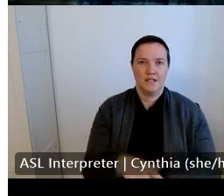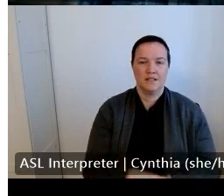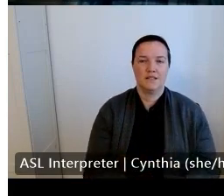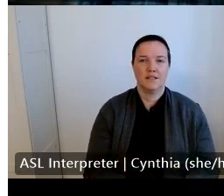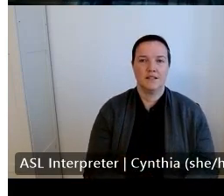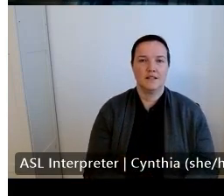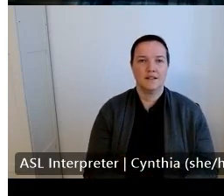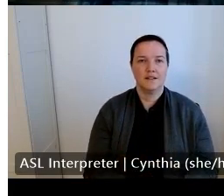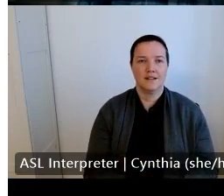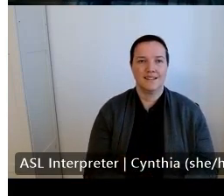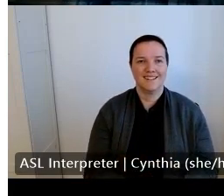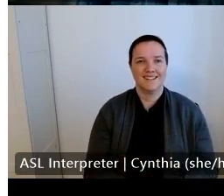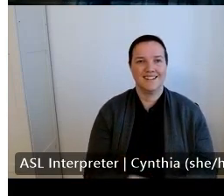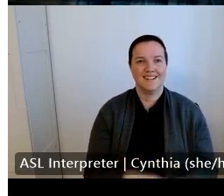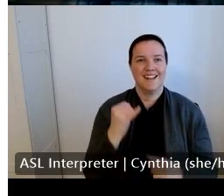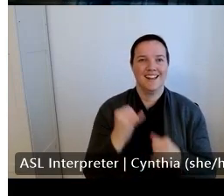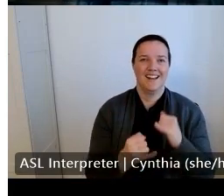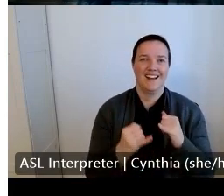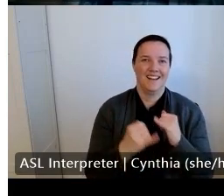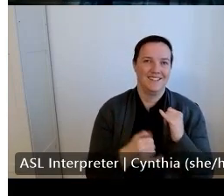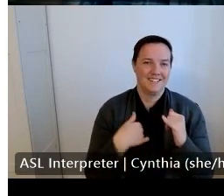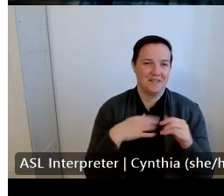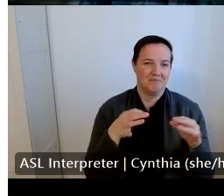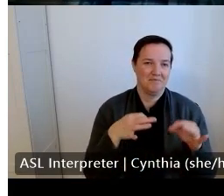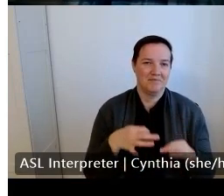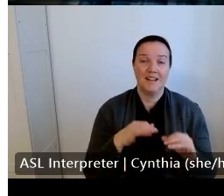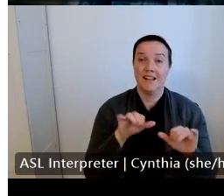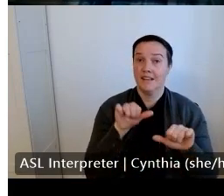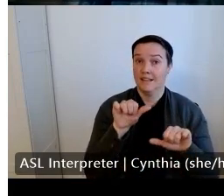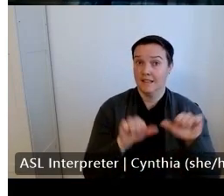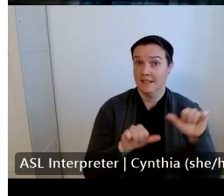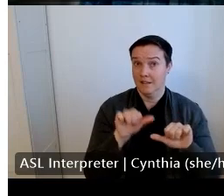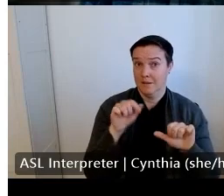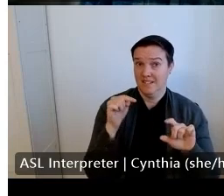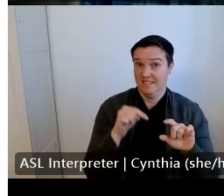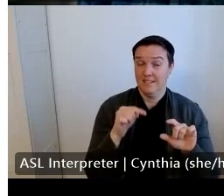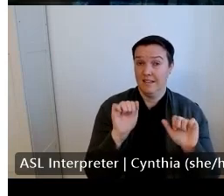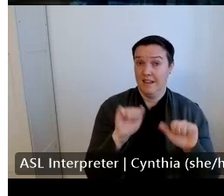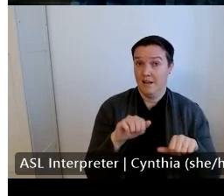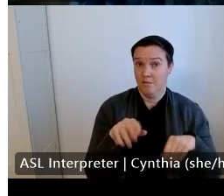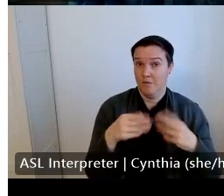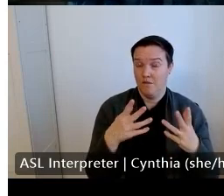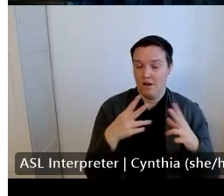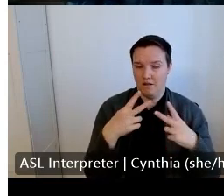And finally, the assessment can develop those critical